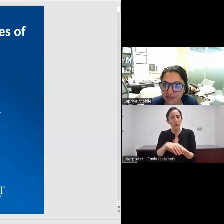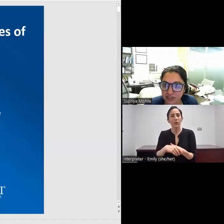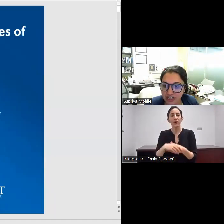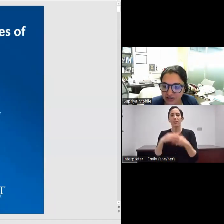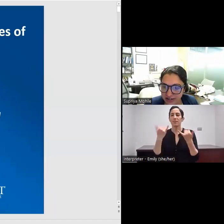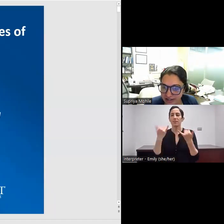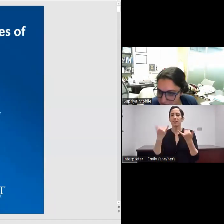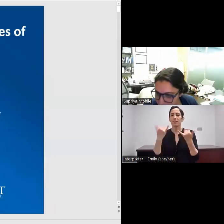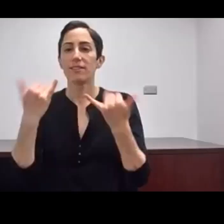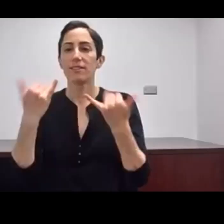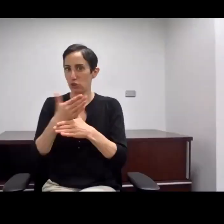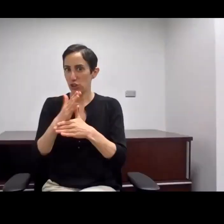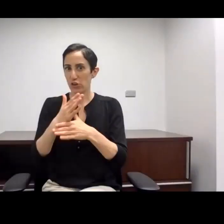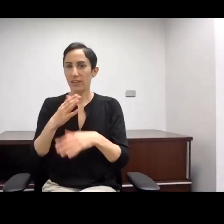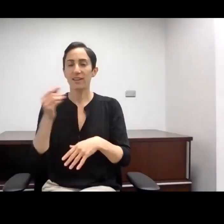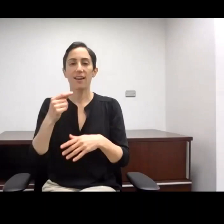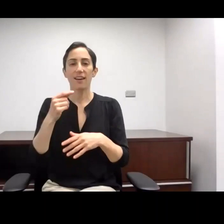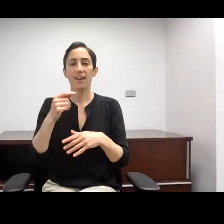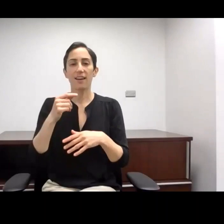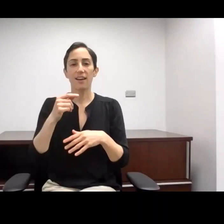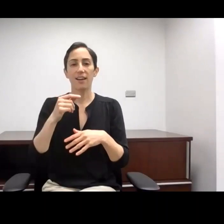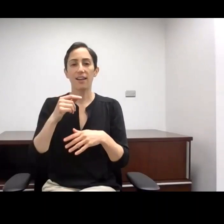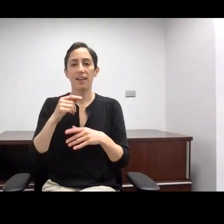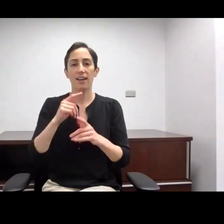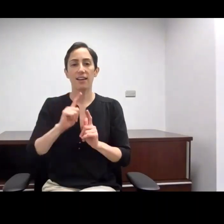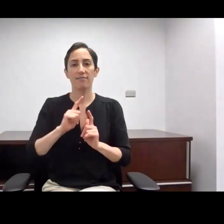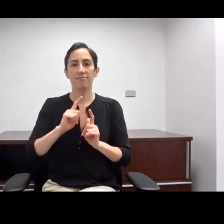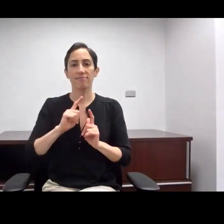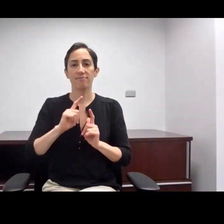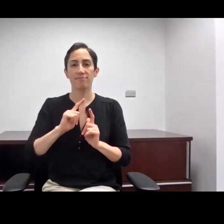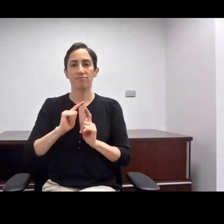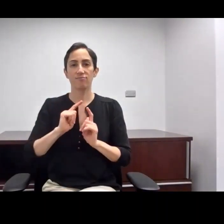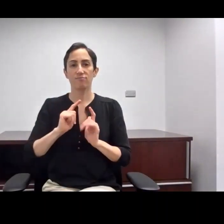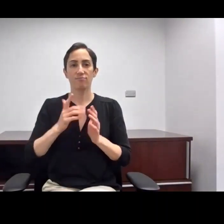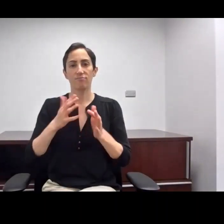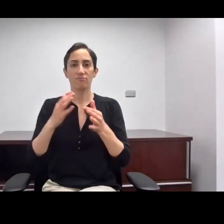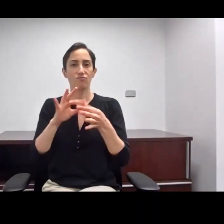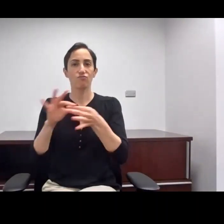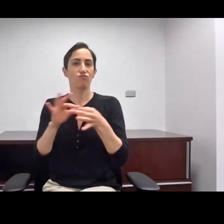will stop sharing so we can connect back.